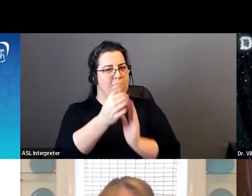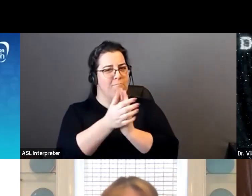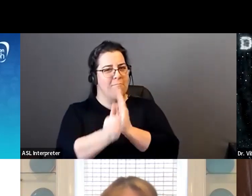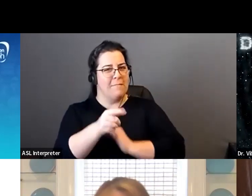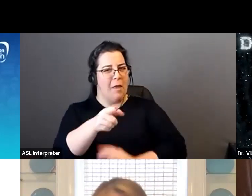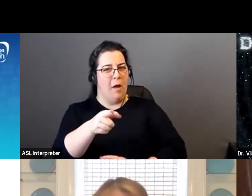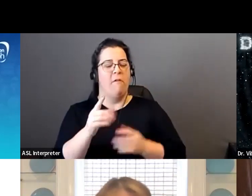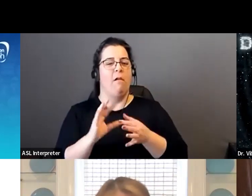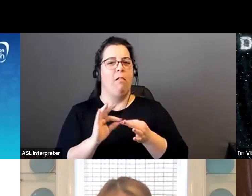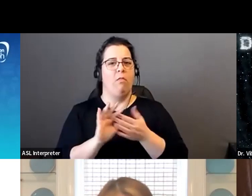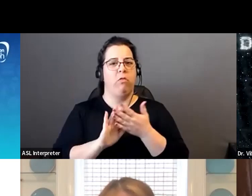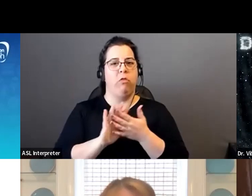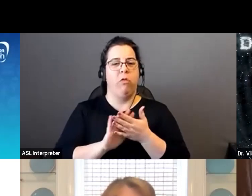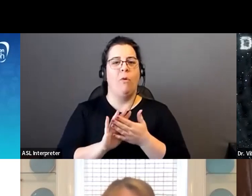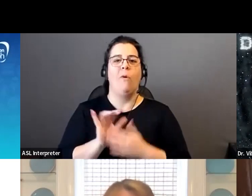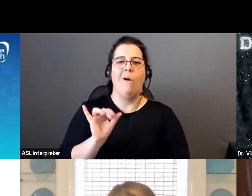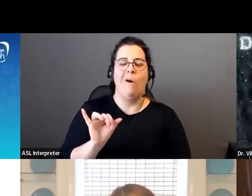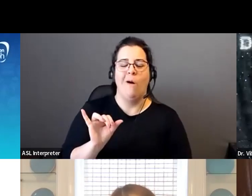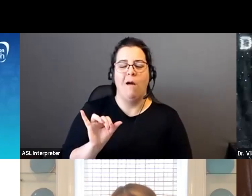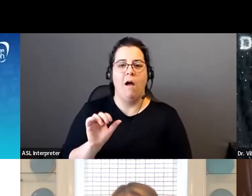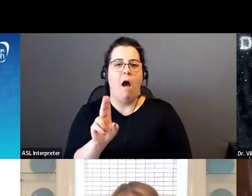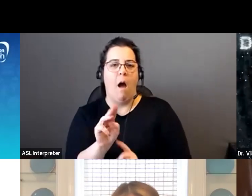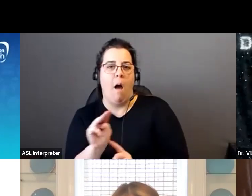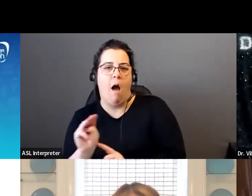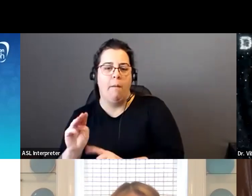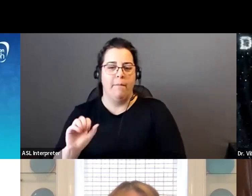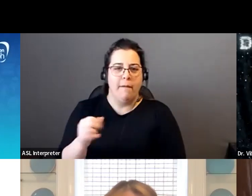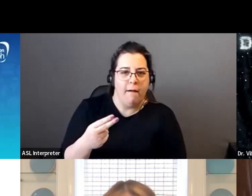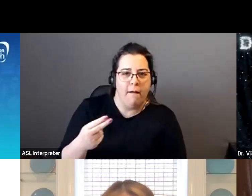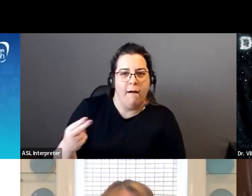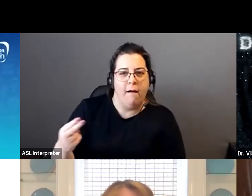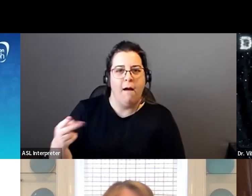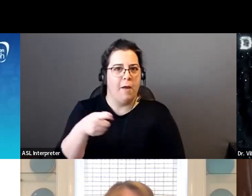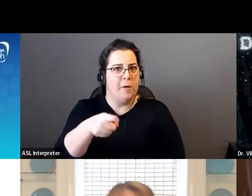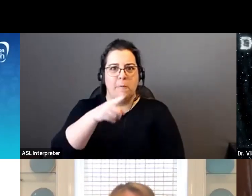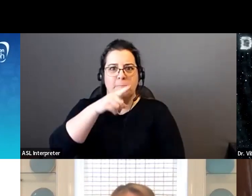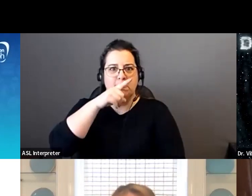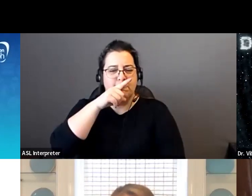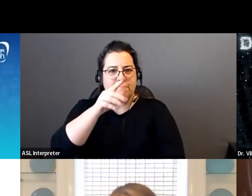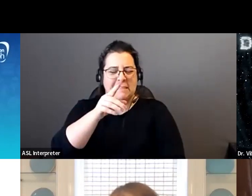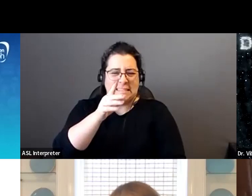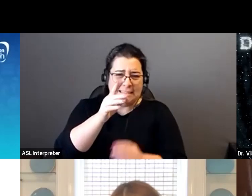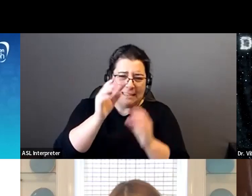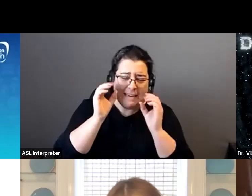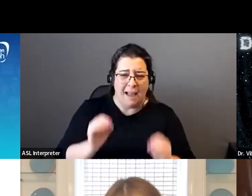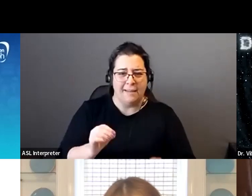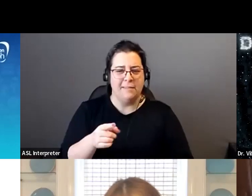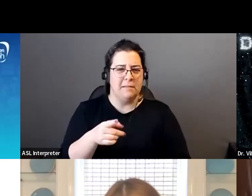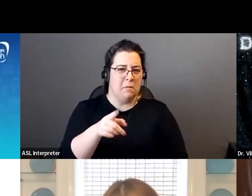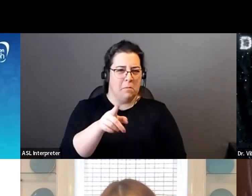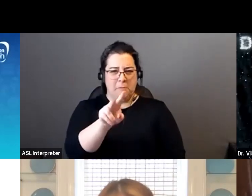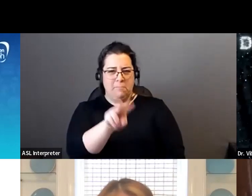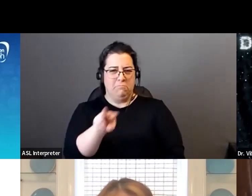or making strange. You're very, very good at it. Was there something, were you naturally gifted